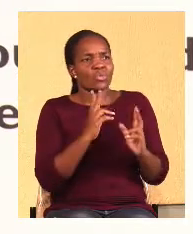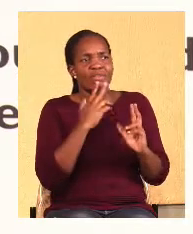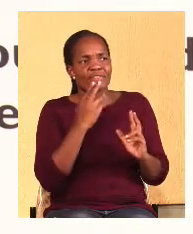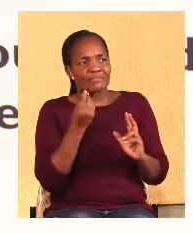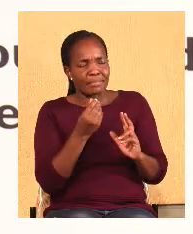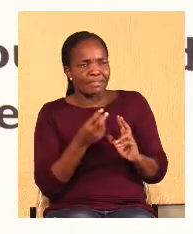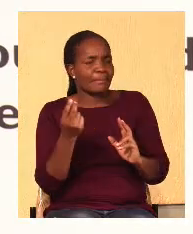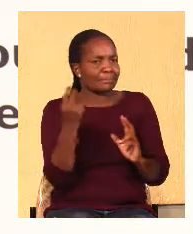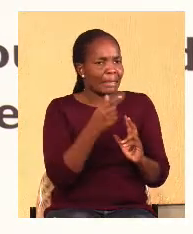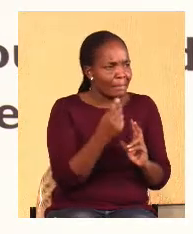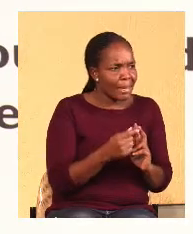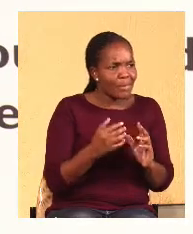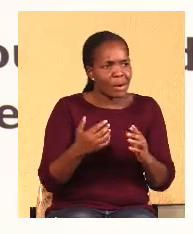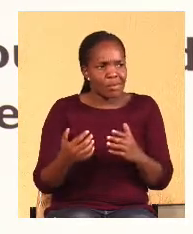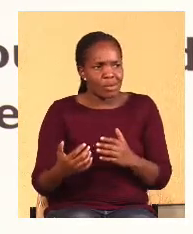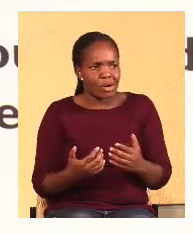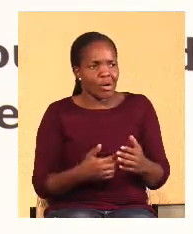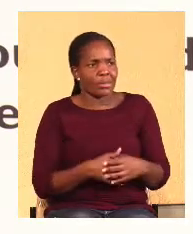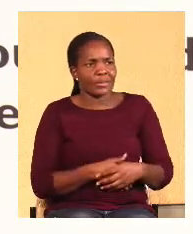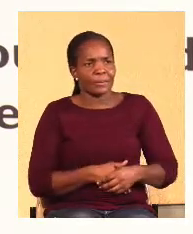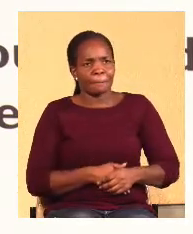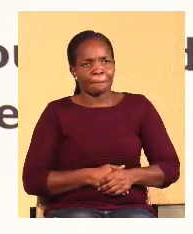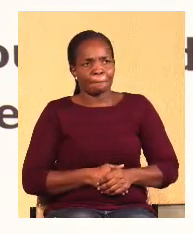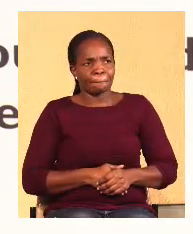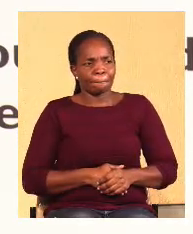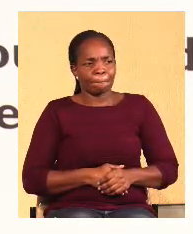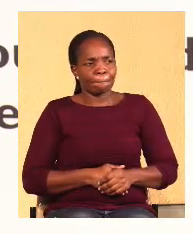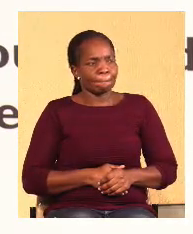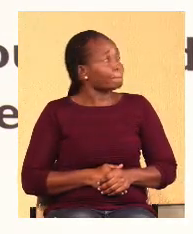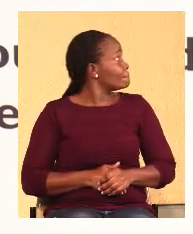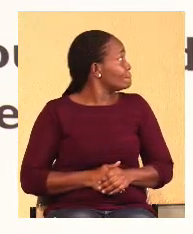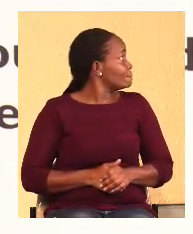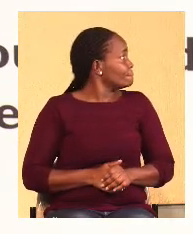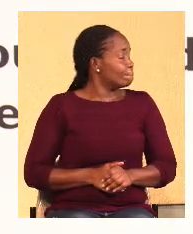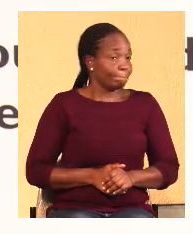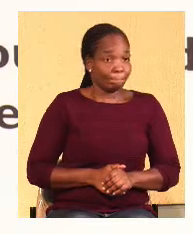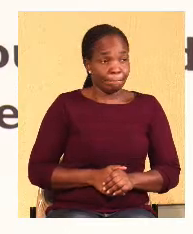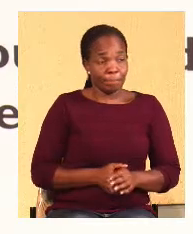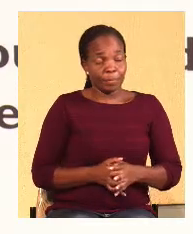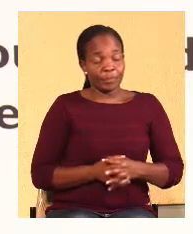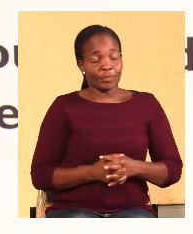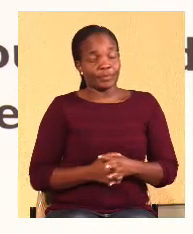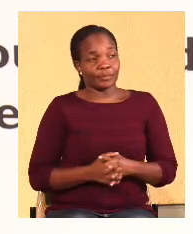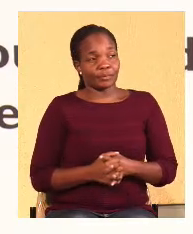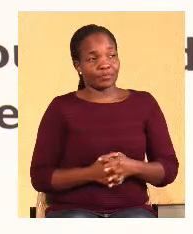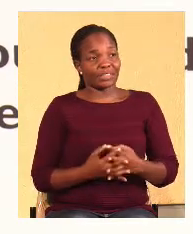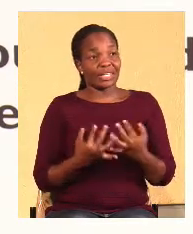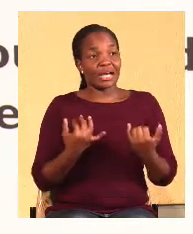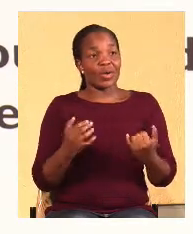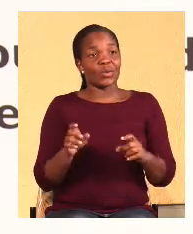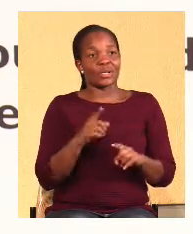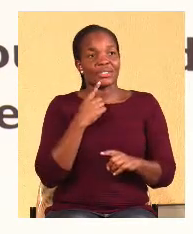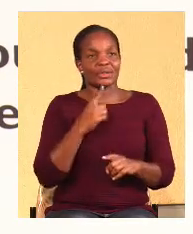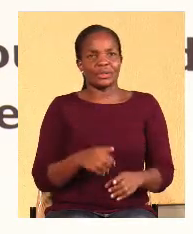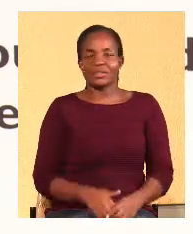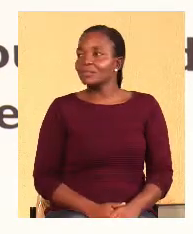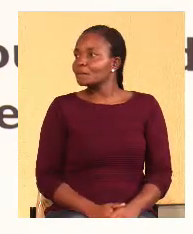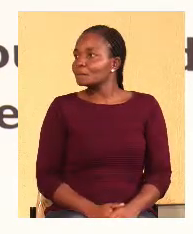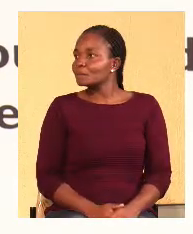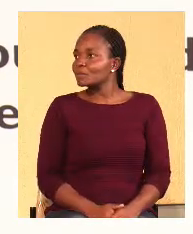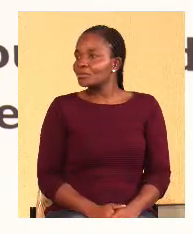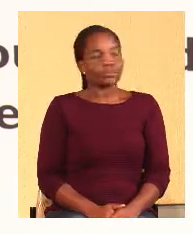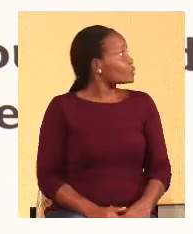debates I think Namibians should continue to have, but we need to ask ourselves the fundamental question at the end of the day. What is it that the government is